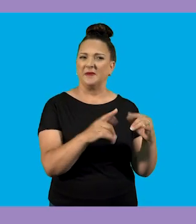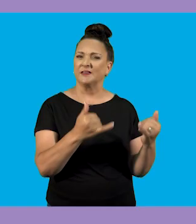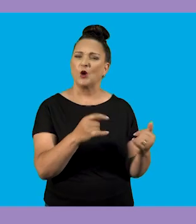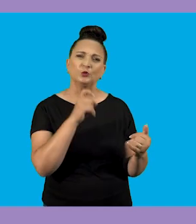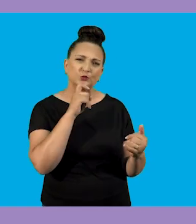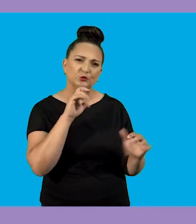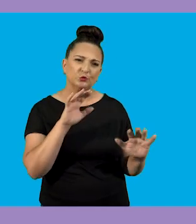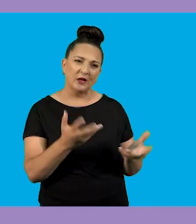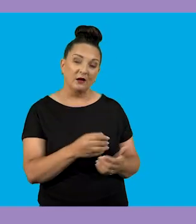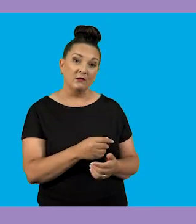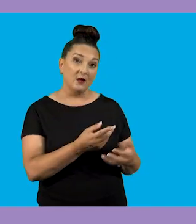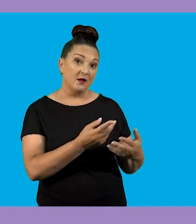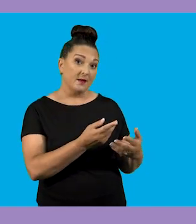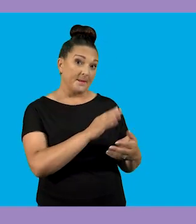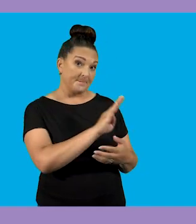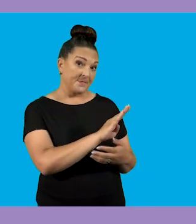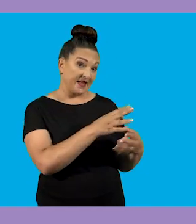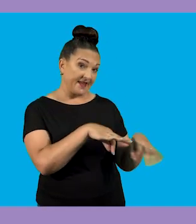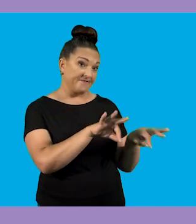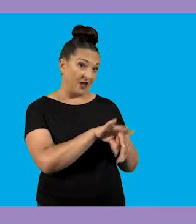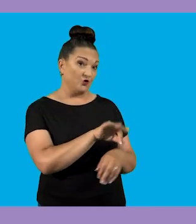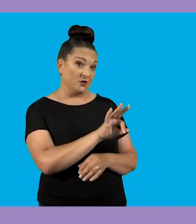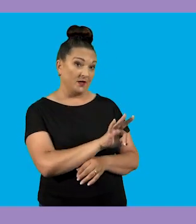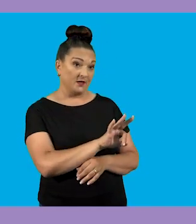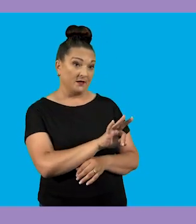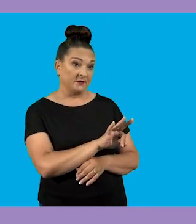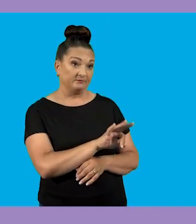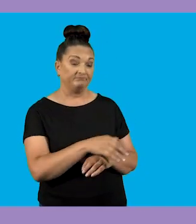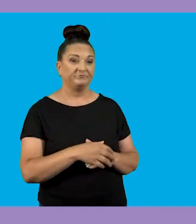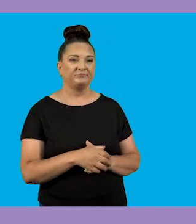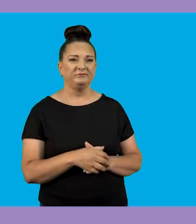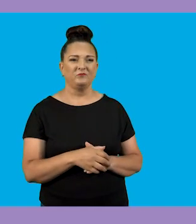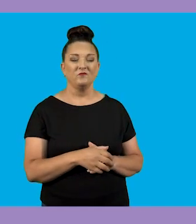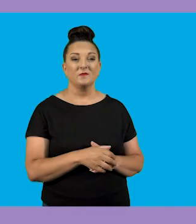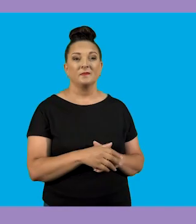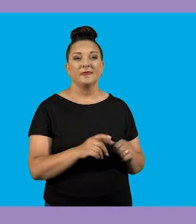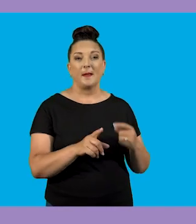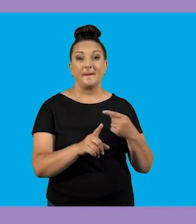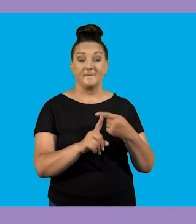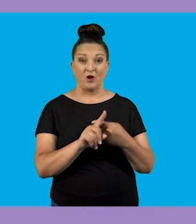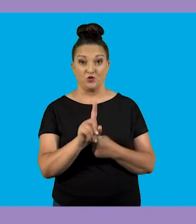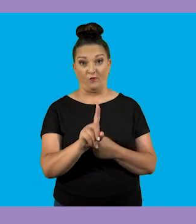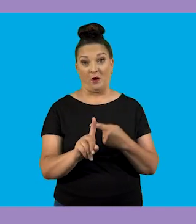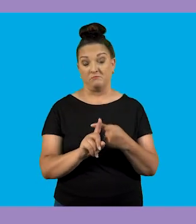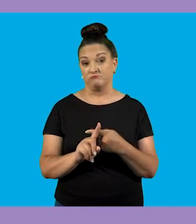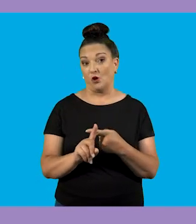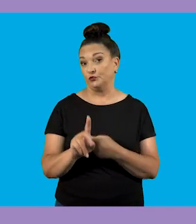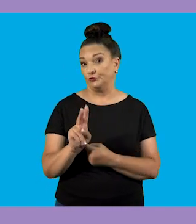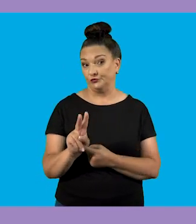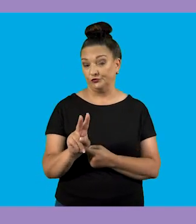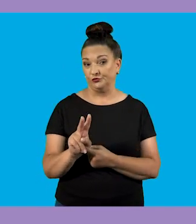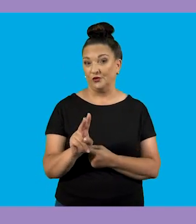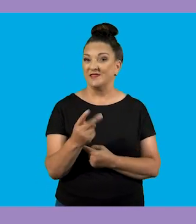of b is the 3. And that is going to come from the positive 1 plus the positive 2. That's the pair that I